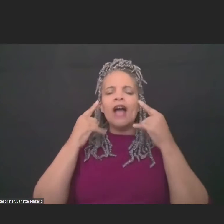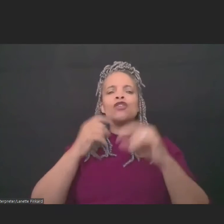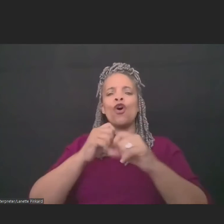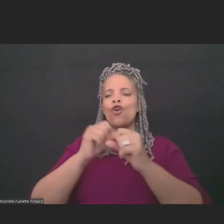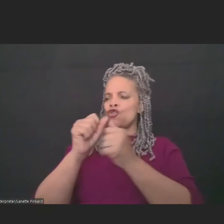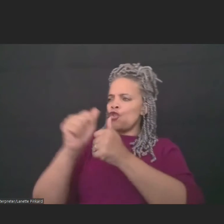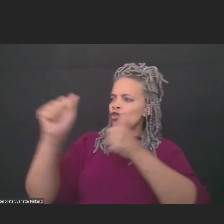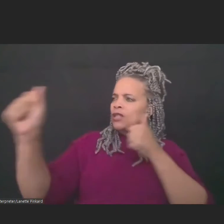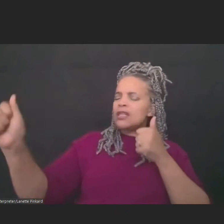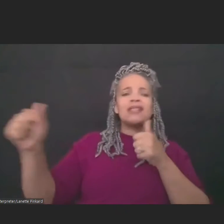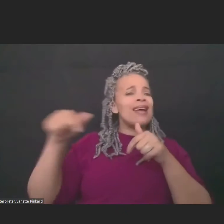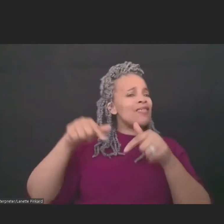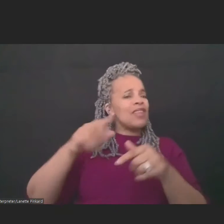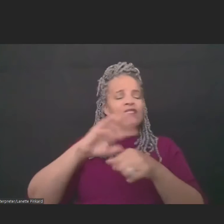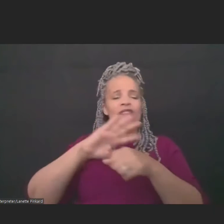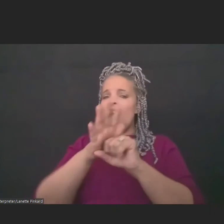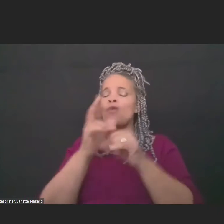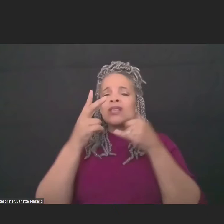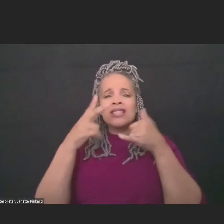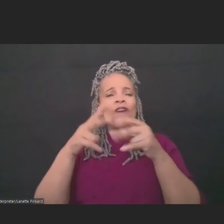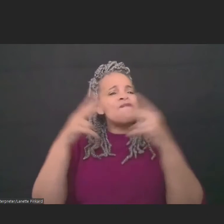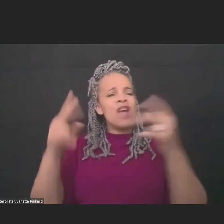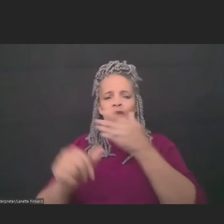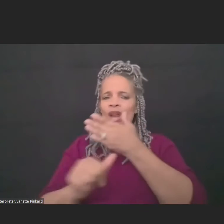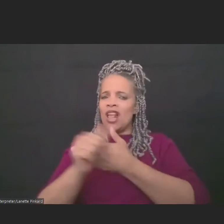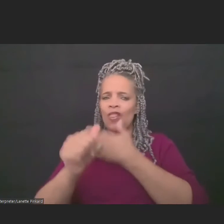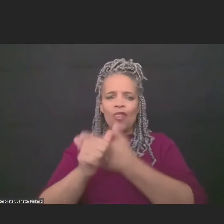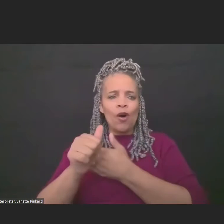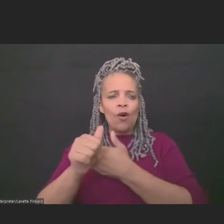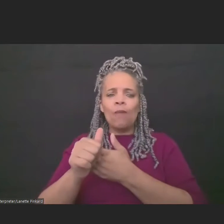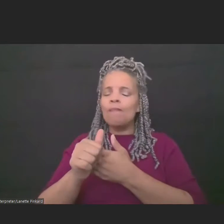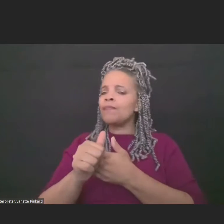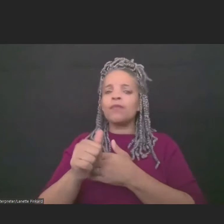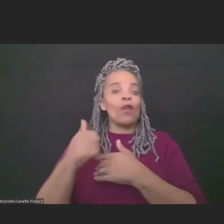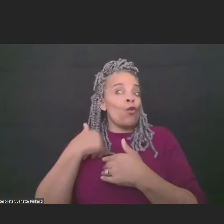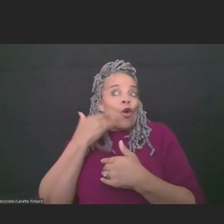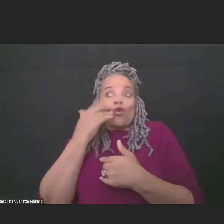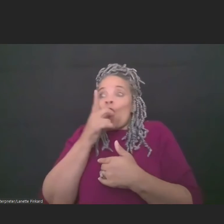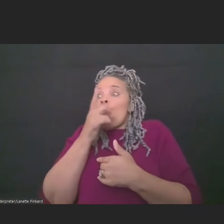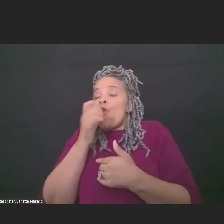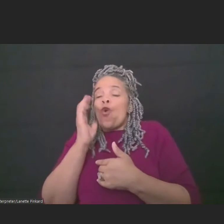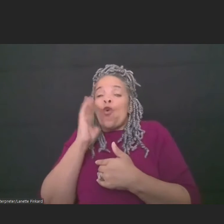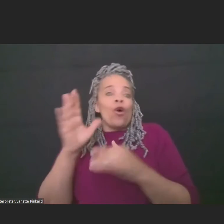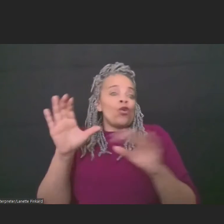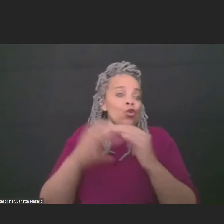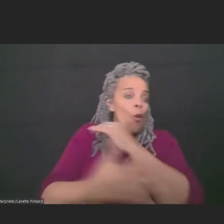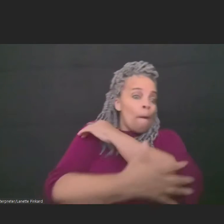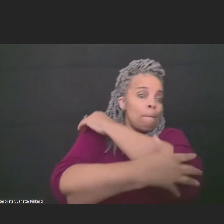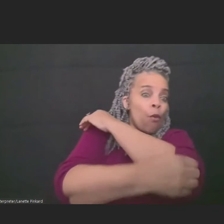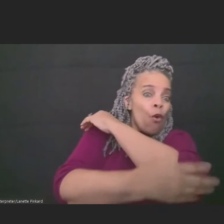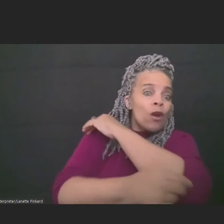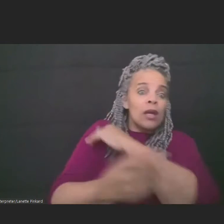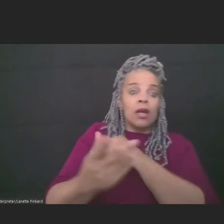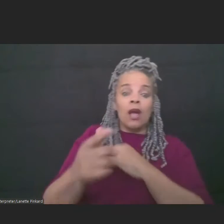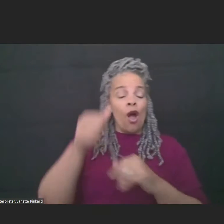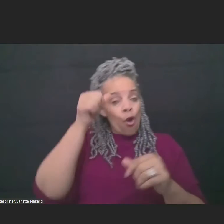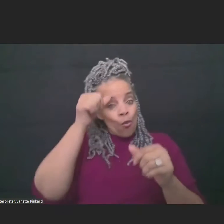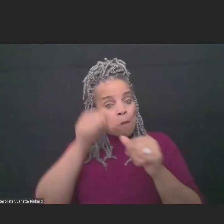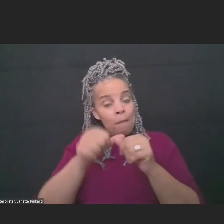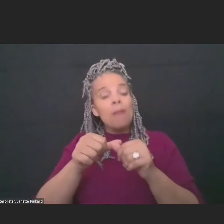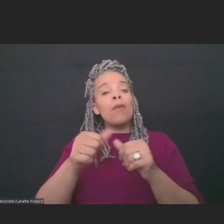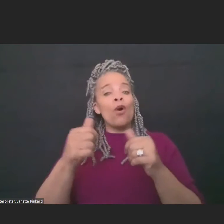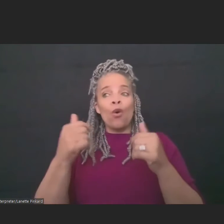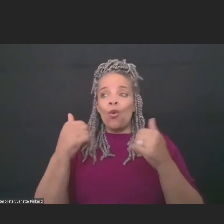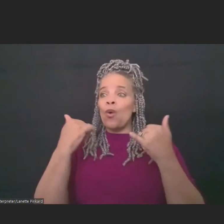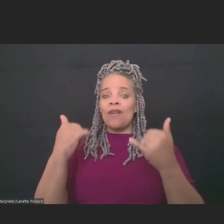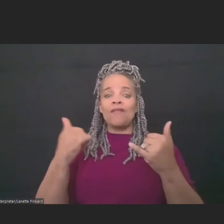is still very, very lethal, and we don't know who will do poorly. Remember that we have now gone over,